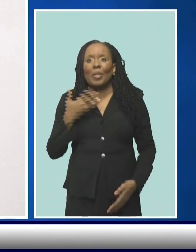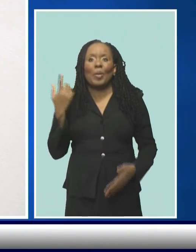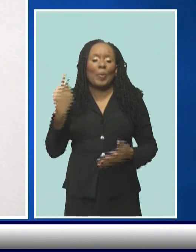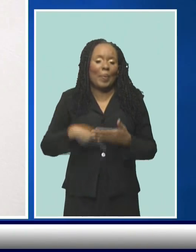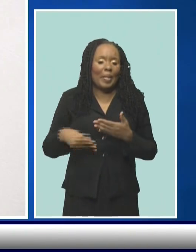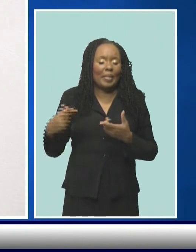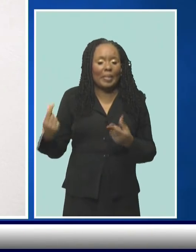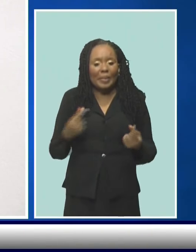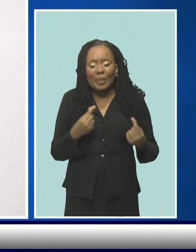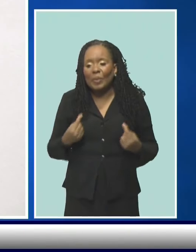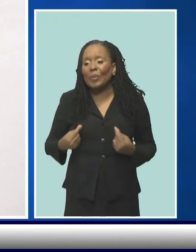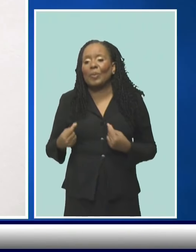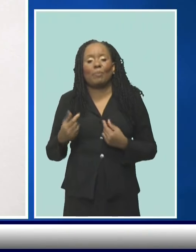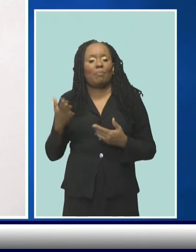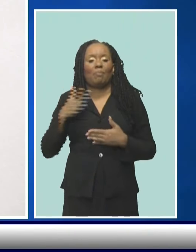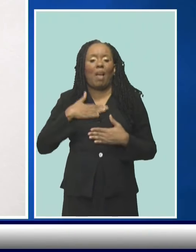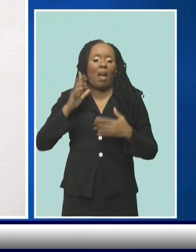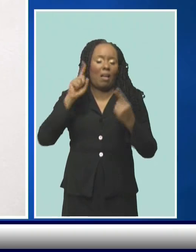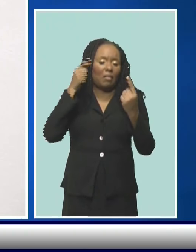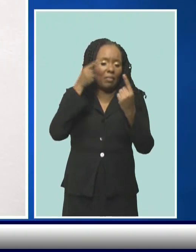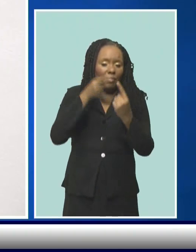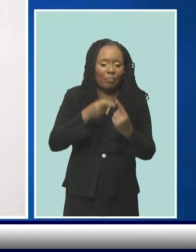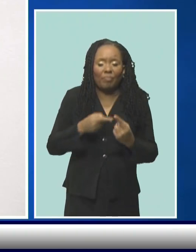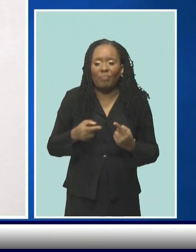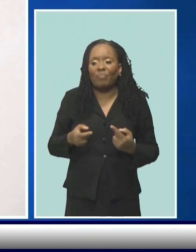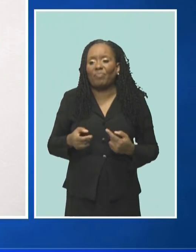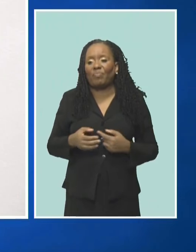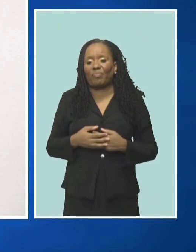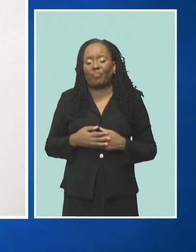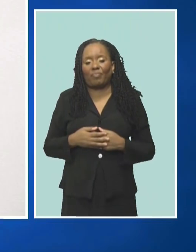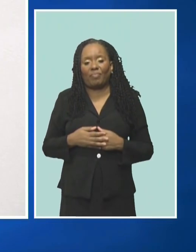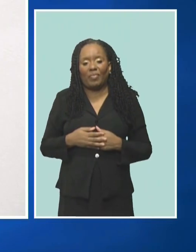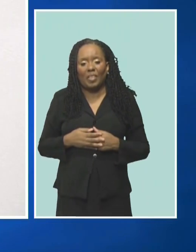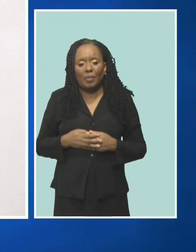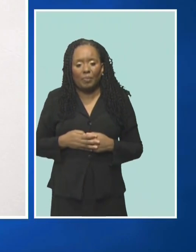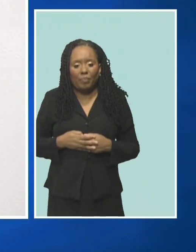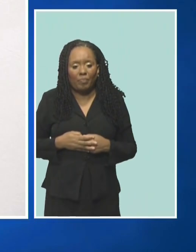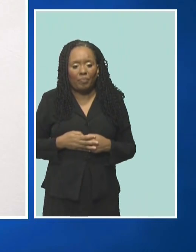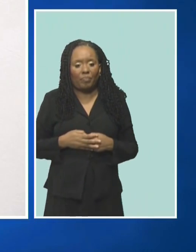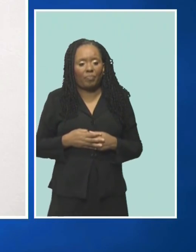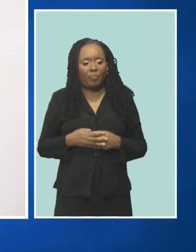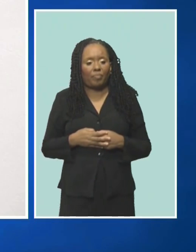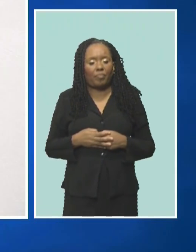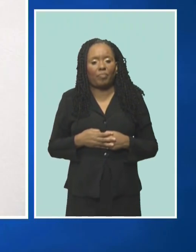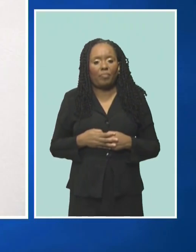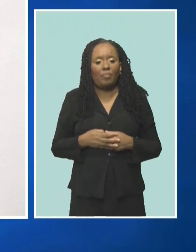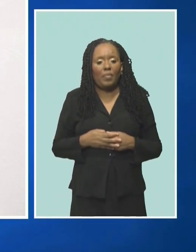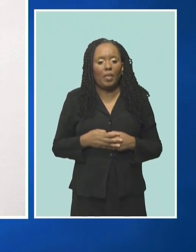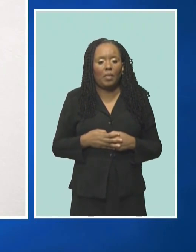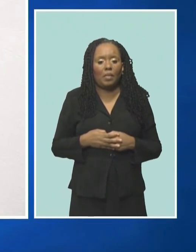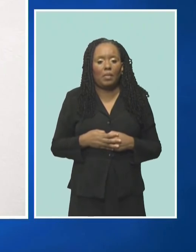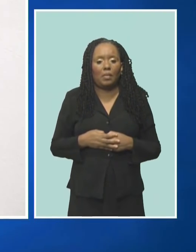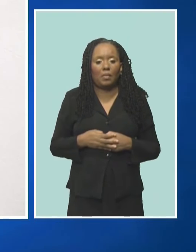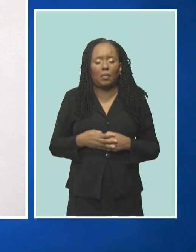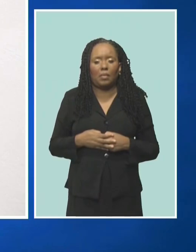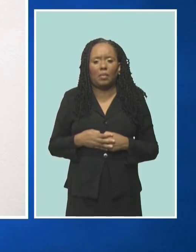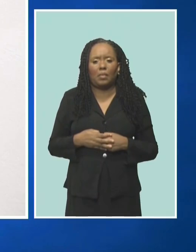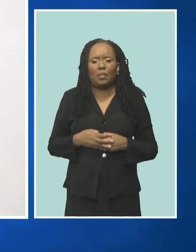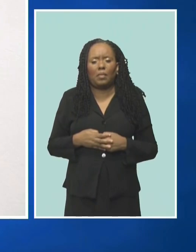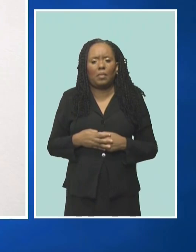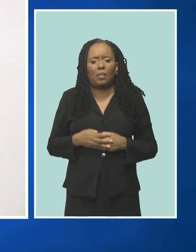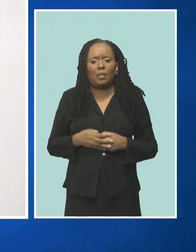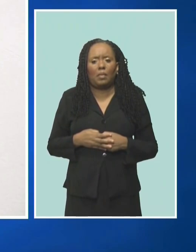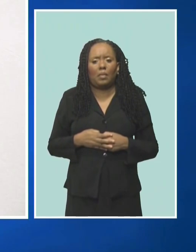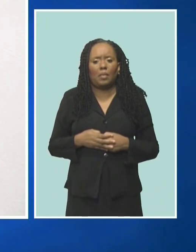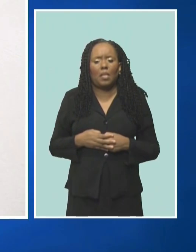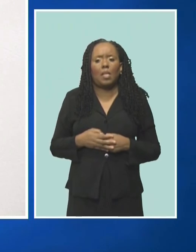what I should aspire to be. She always said, you know, one of the sayings was, if you